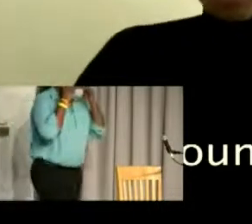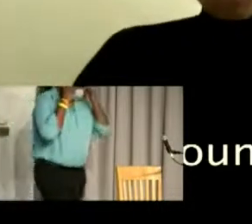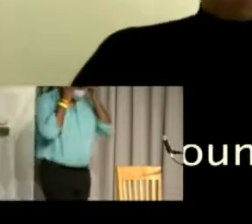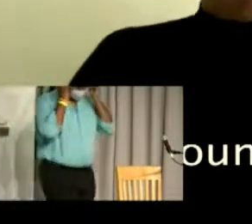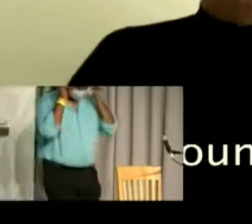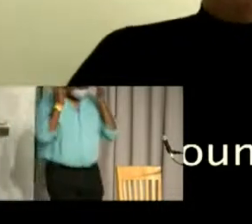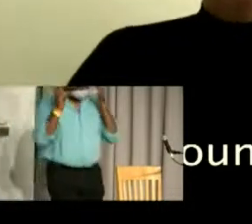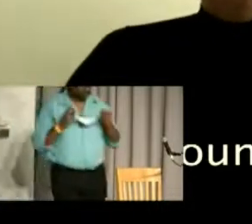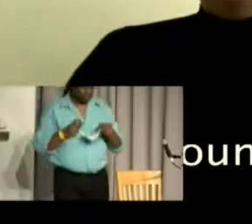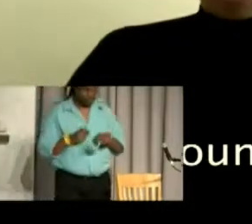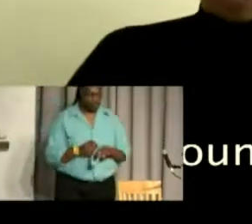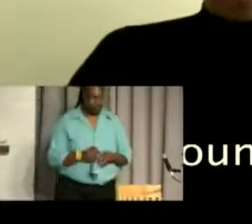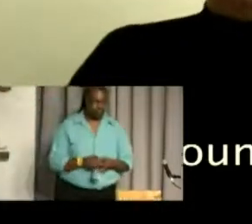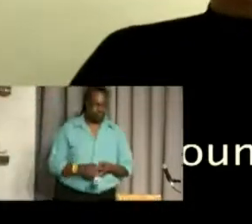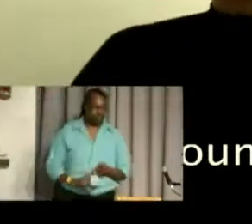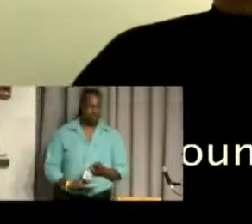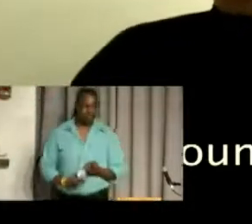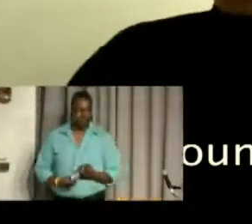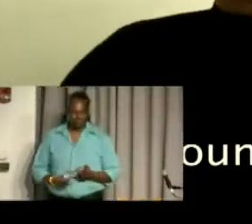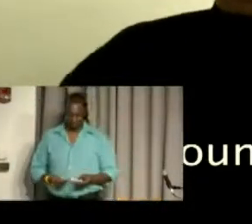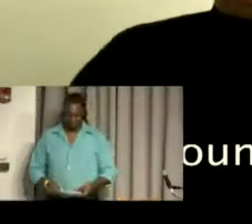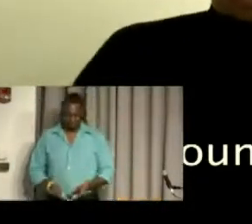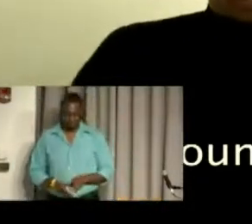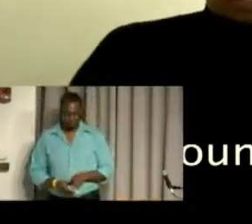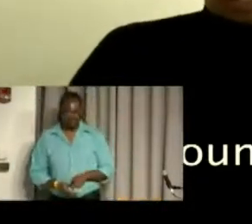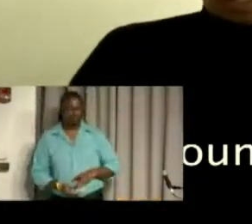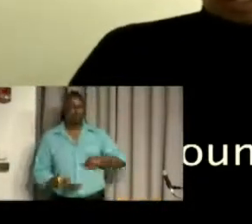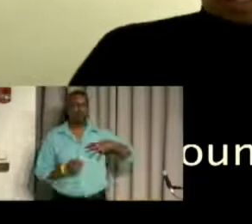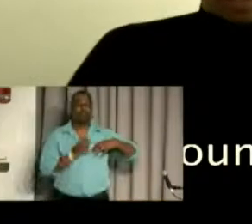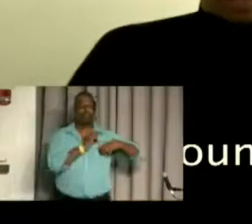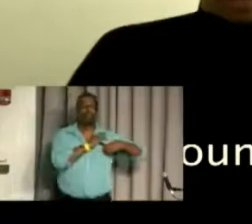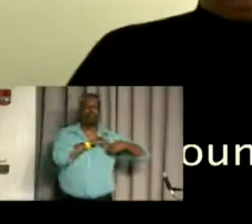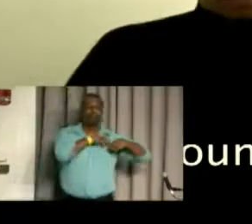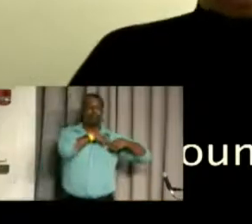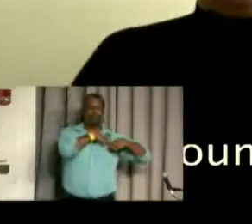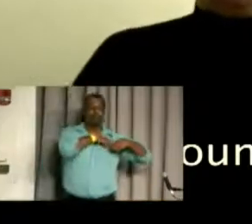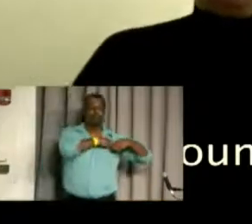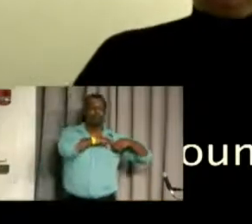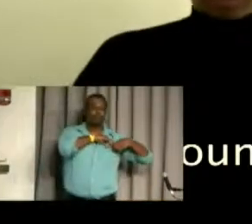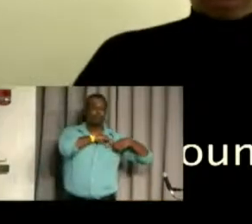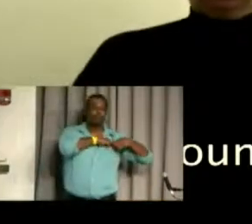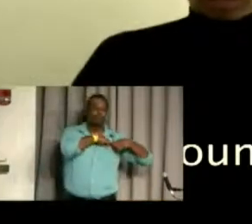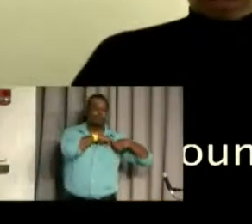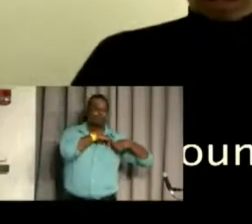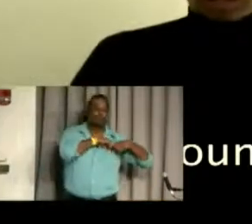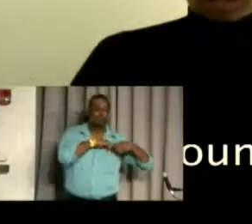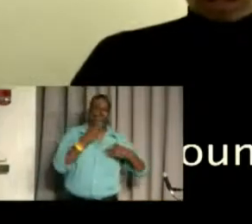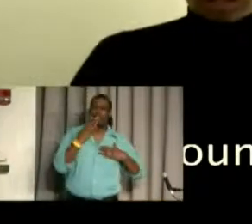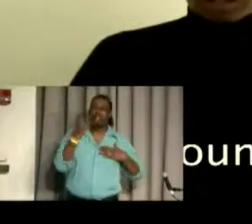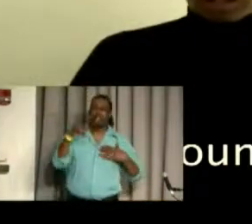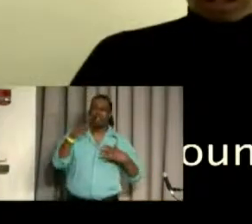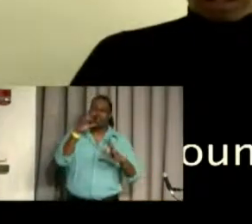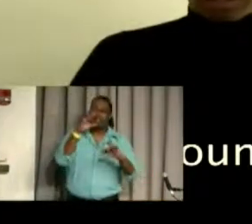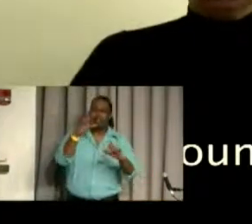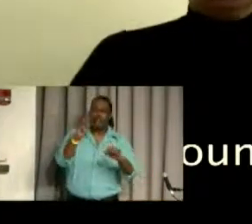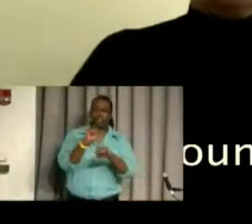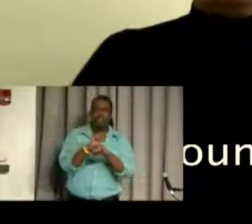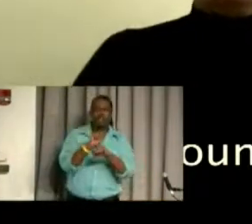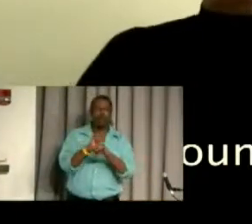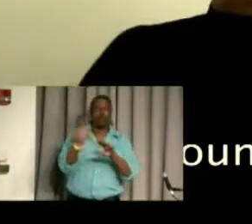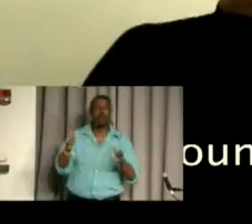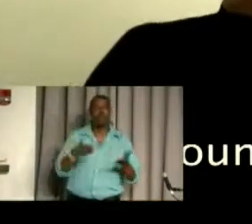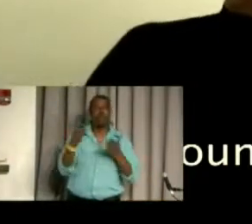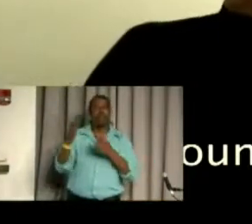So I'll pause now. Thank you for that fascinating work, and it brings another element